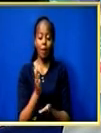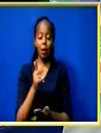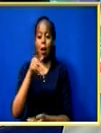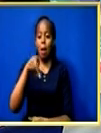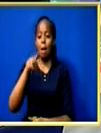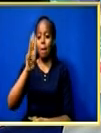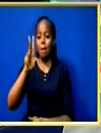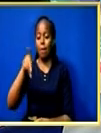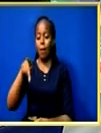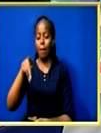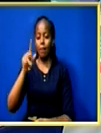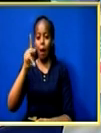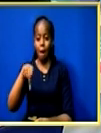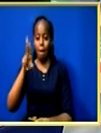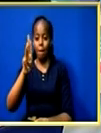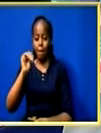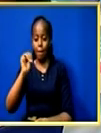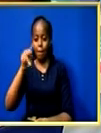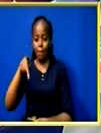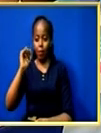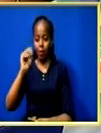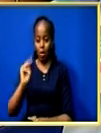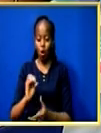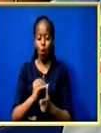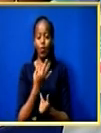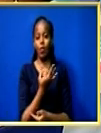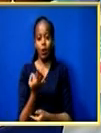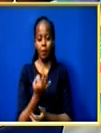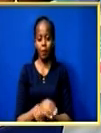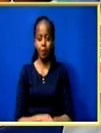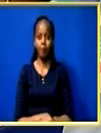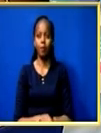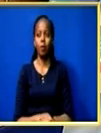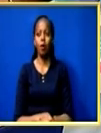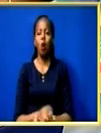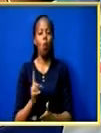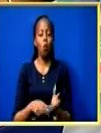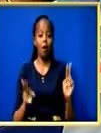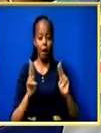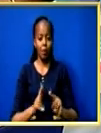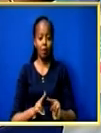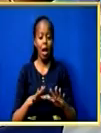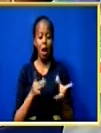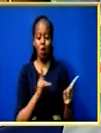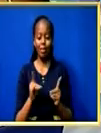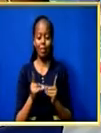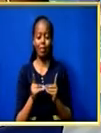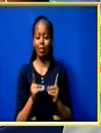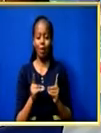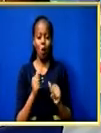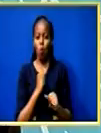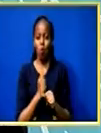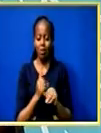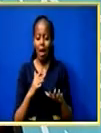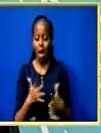Pawpaw and pumpkin. Or pumpkin and watermelon. The three of them. The three of them. Great. What that happens? Would be a good assignment. How does it come in?